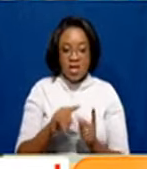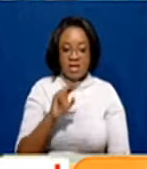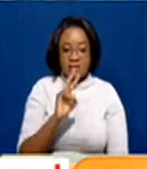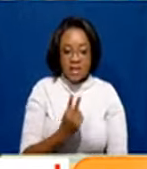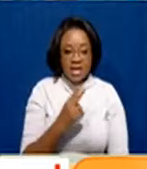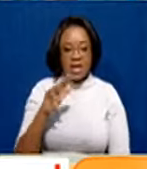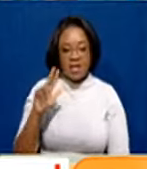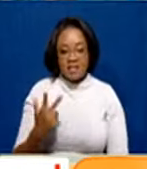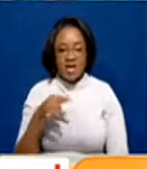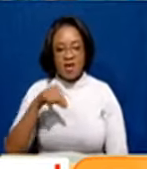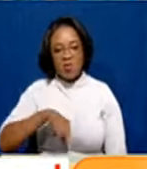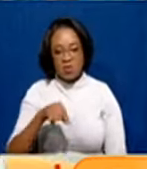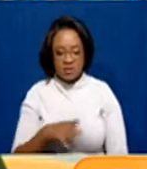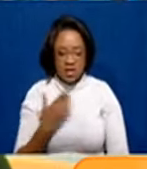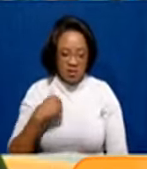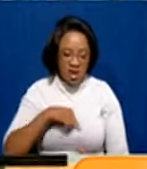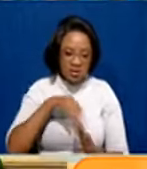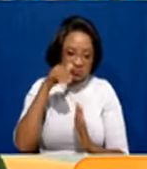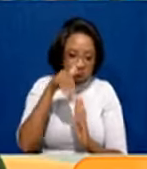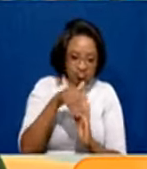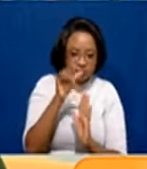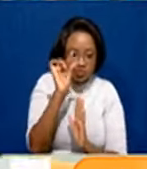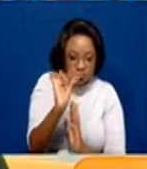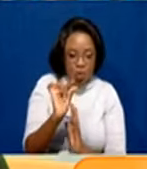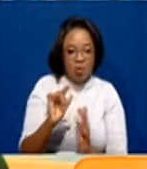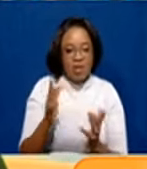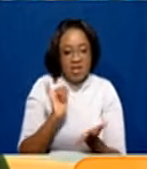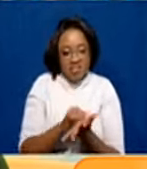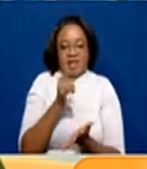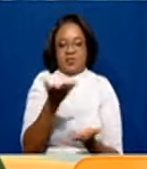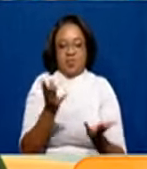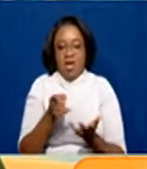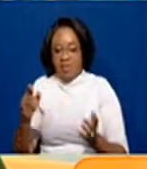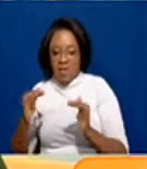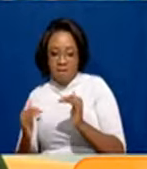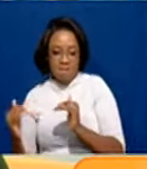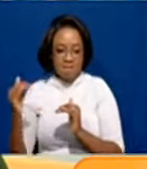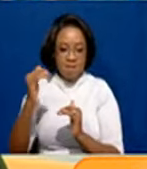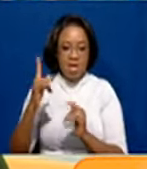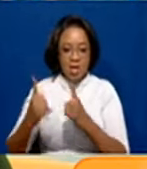quarter, we went down a bit. And I think that is where we